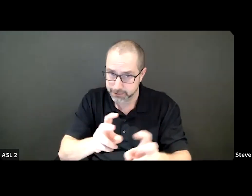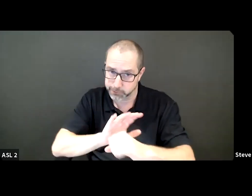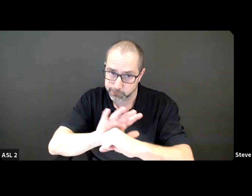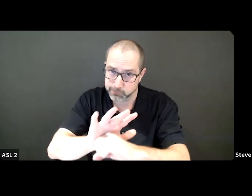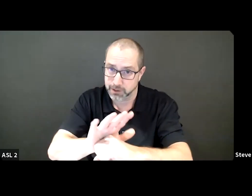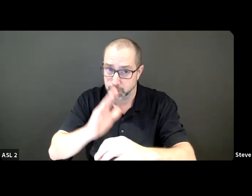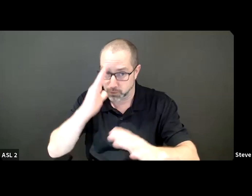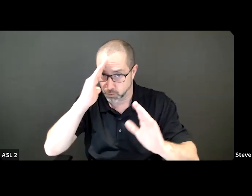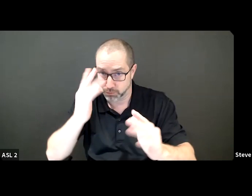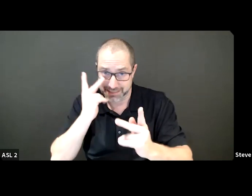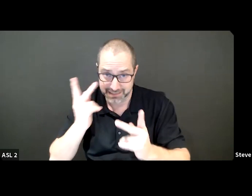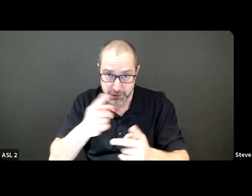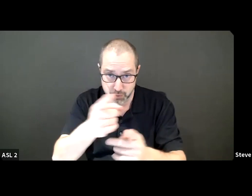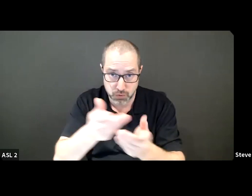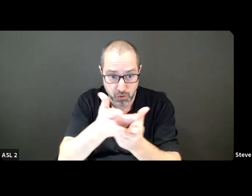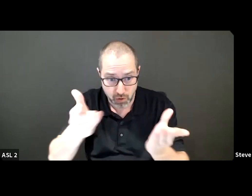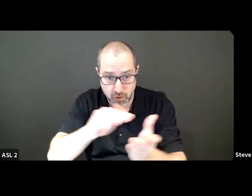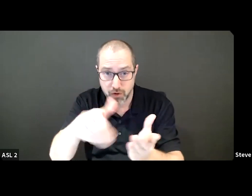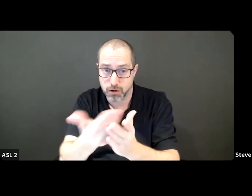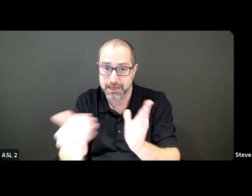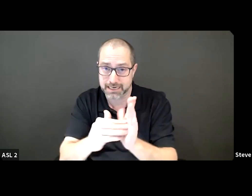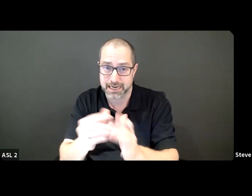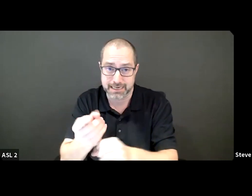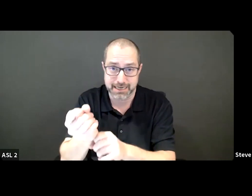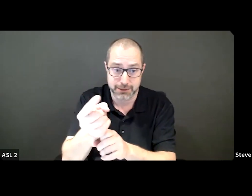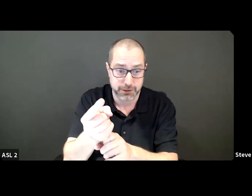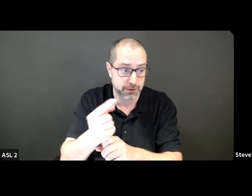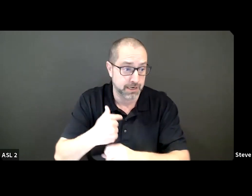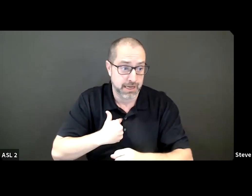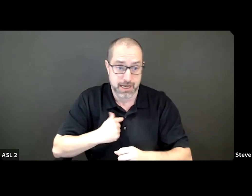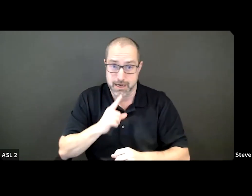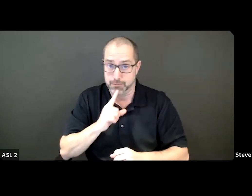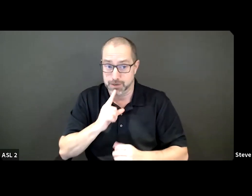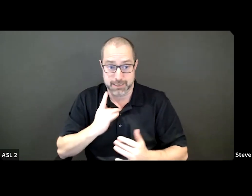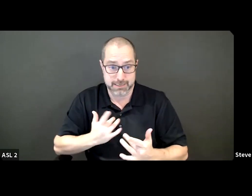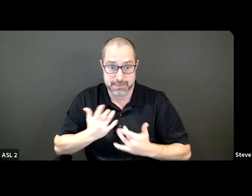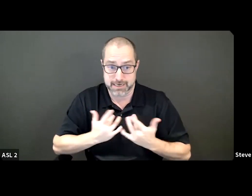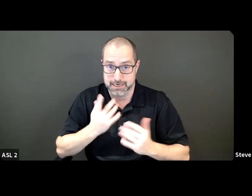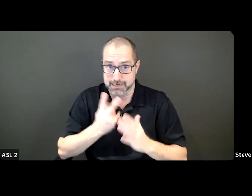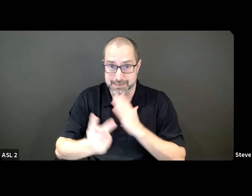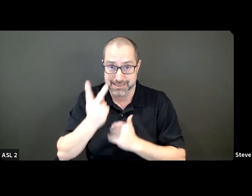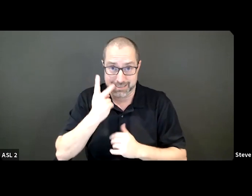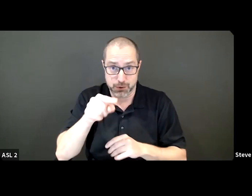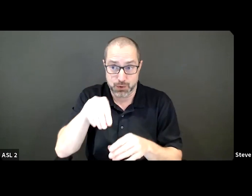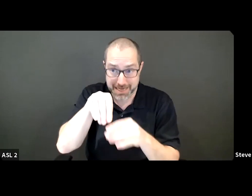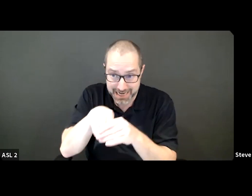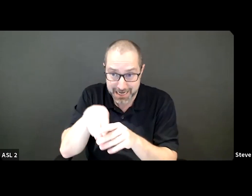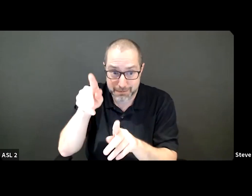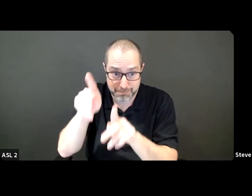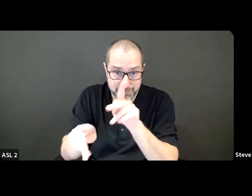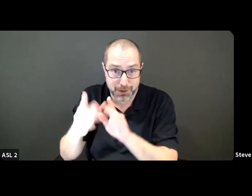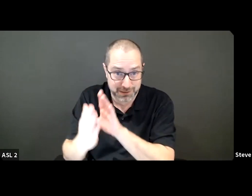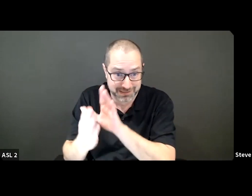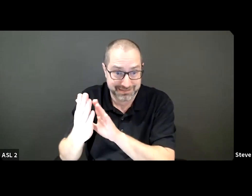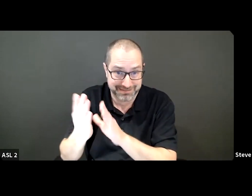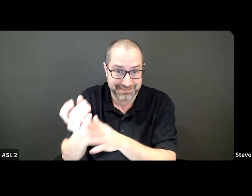again next year. And I'm really looking forward to if we can see you in person, because that's